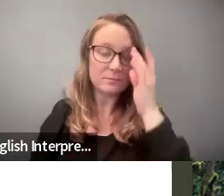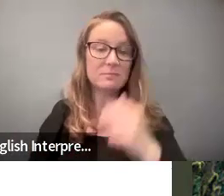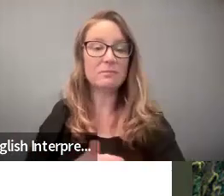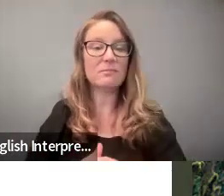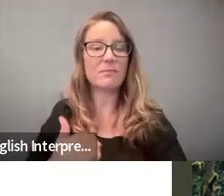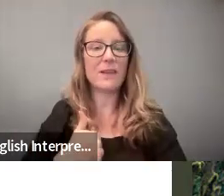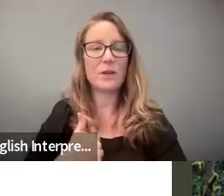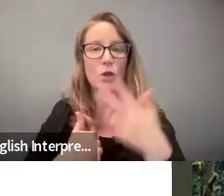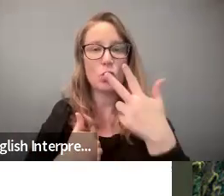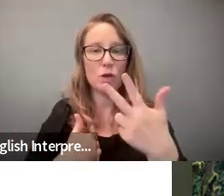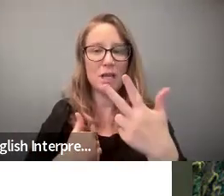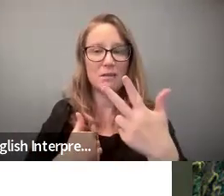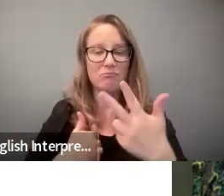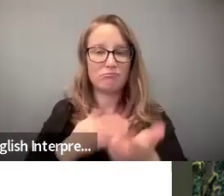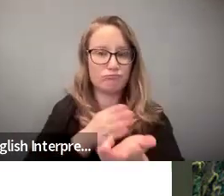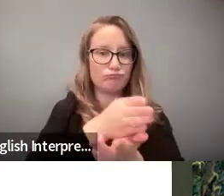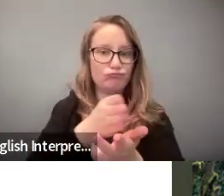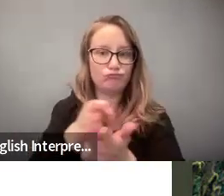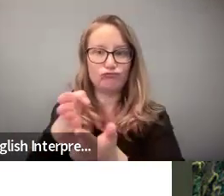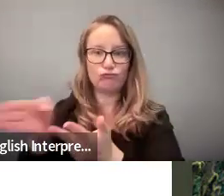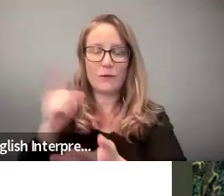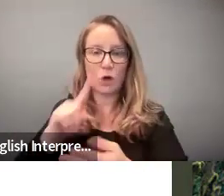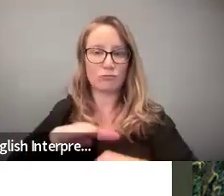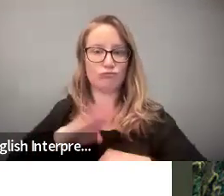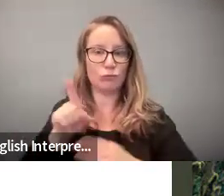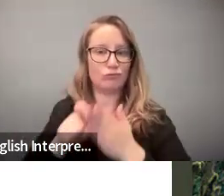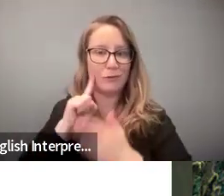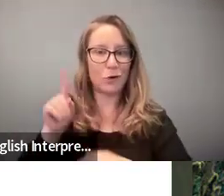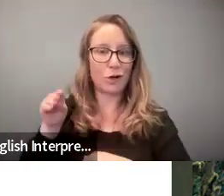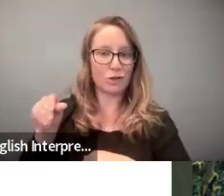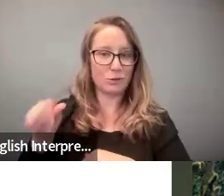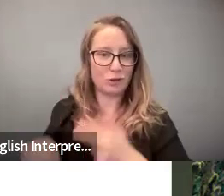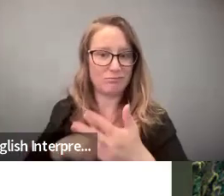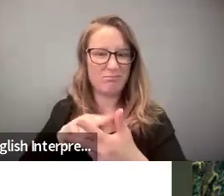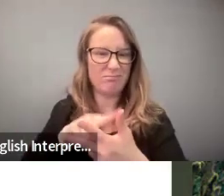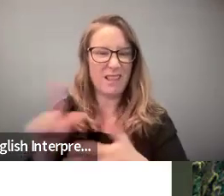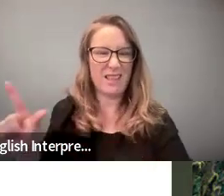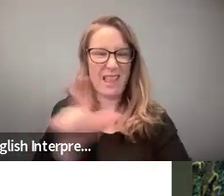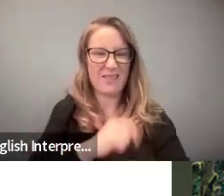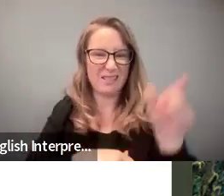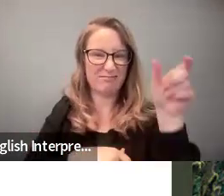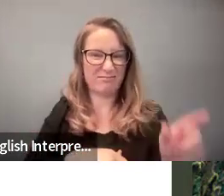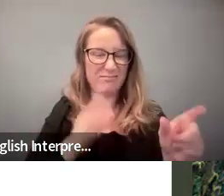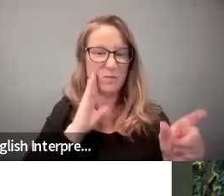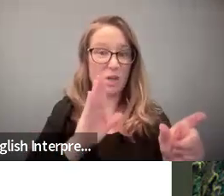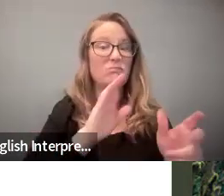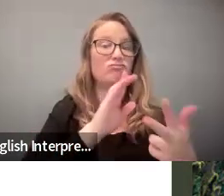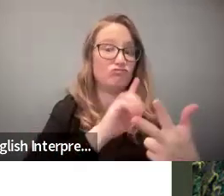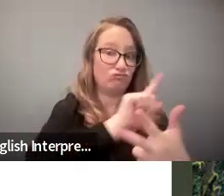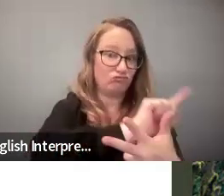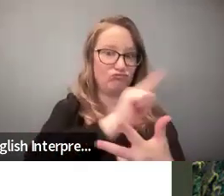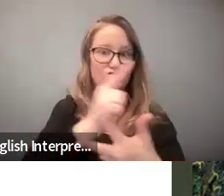there are 3 pathways to meeting those contribution requirements. So we'll start on the left-hand side and sort of work our